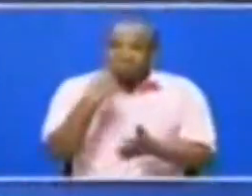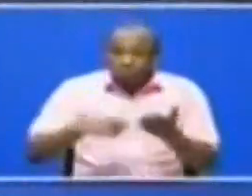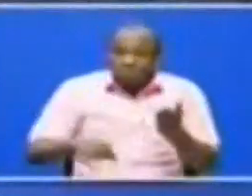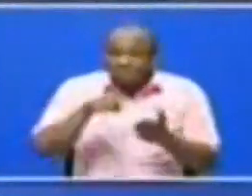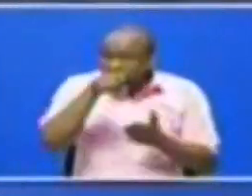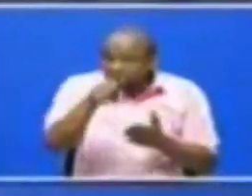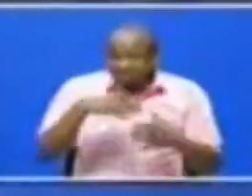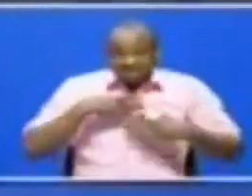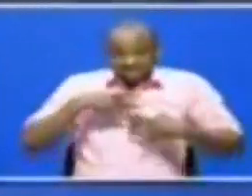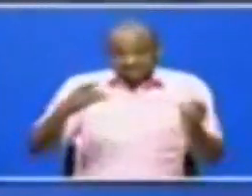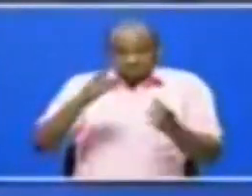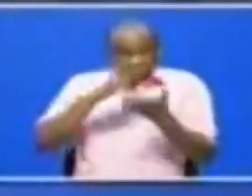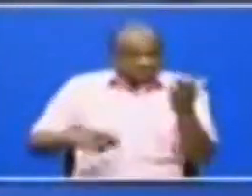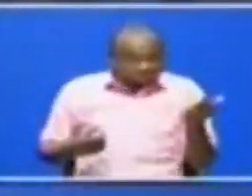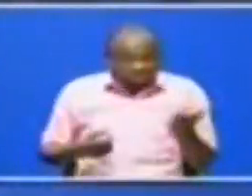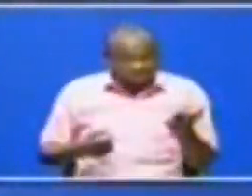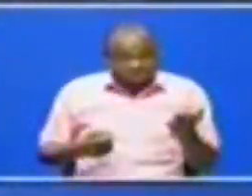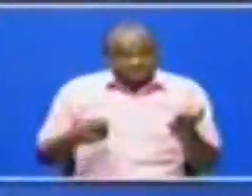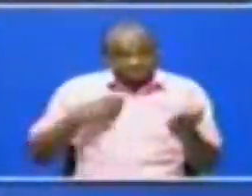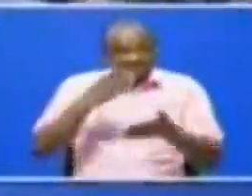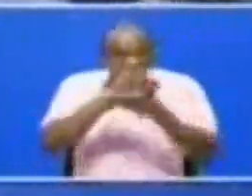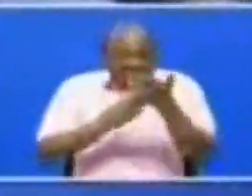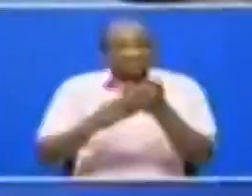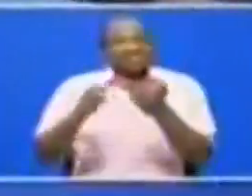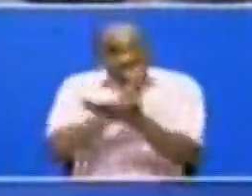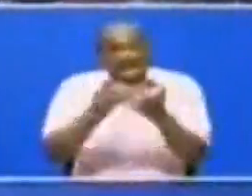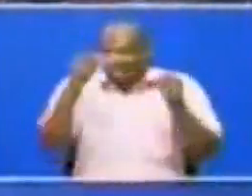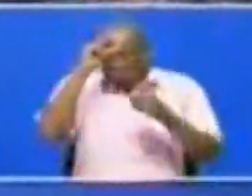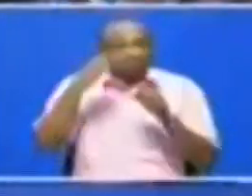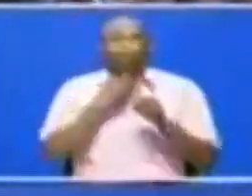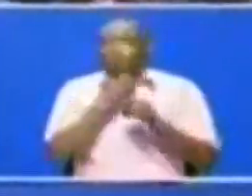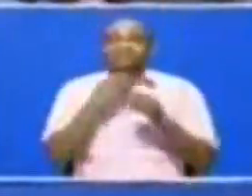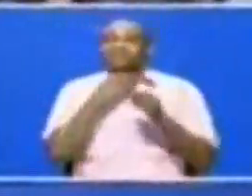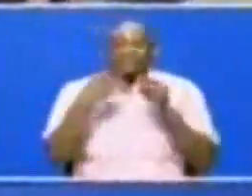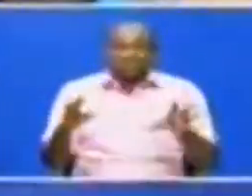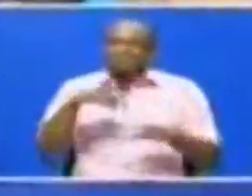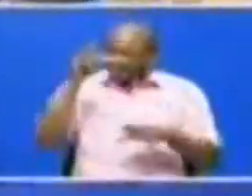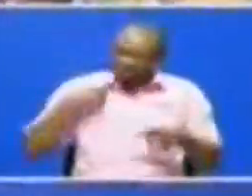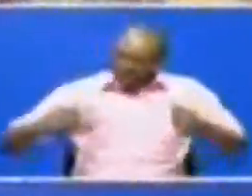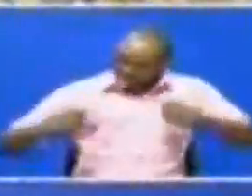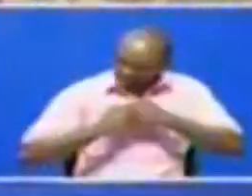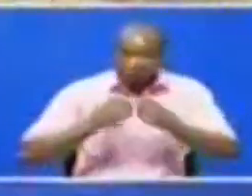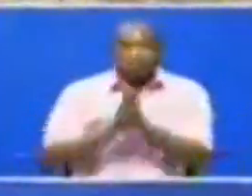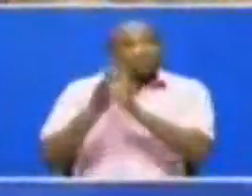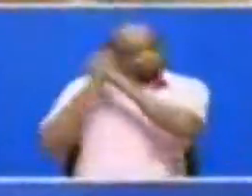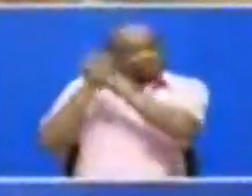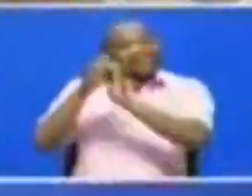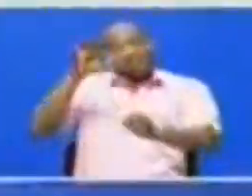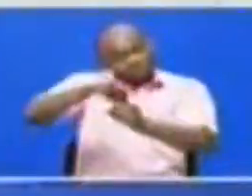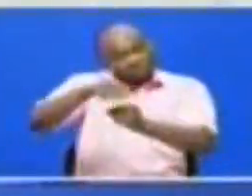no interest in what they termed as a Nusum Kate government and that they are ready to face their rivals in Jubilee at the